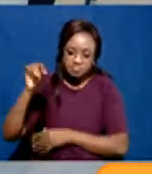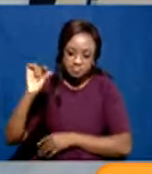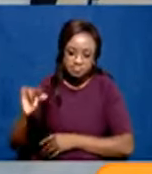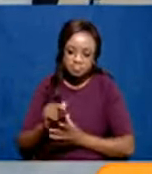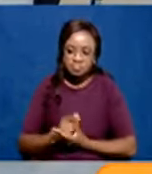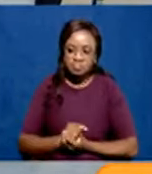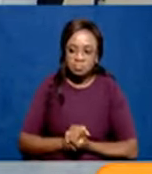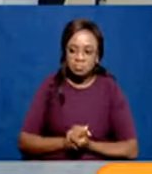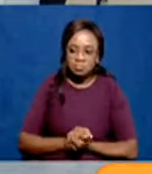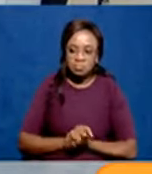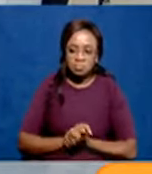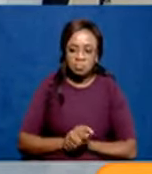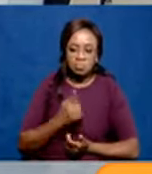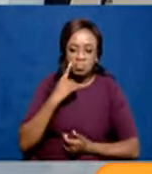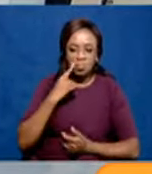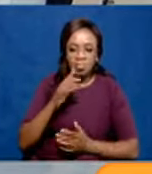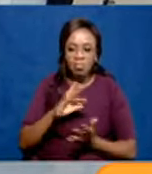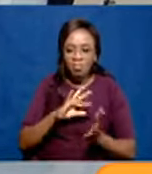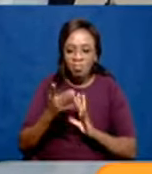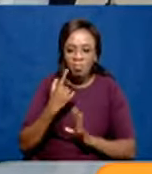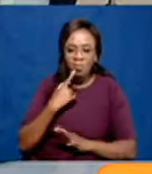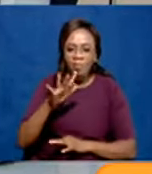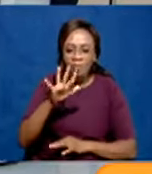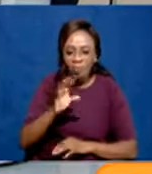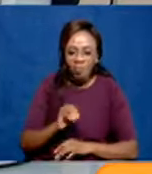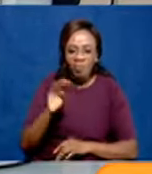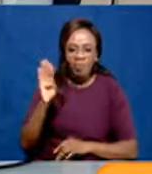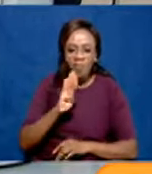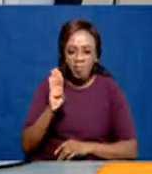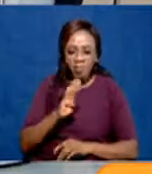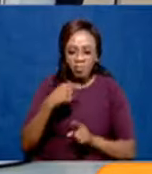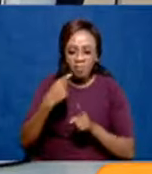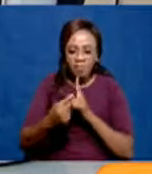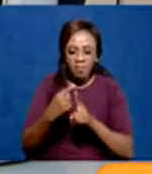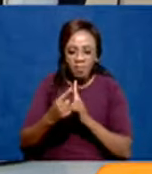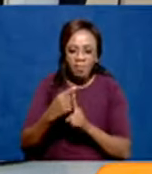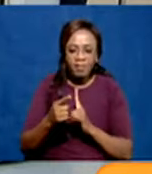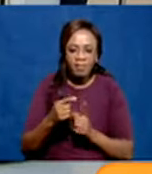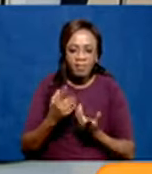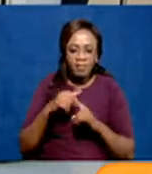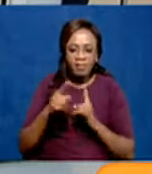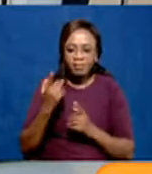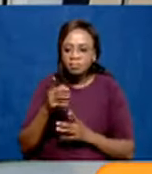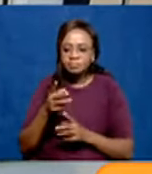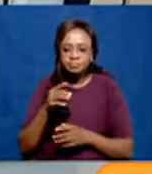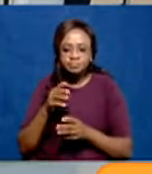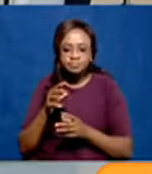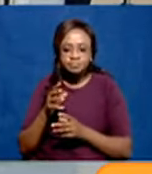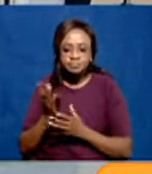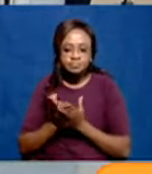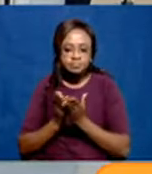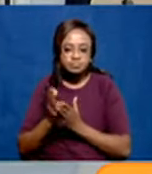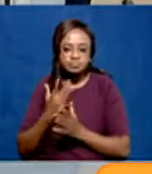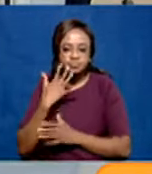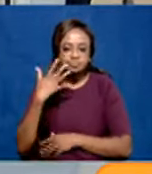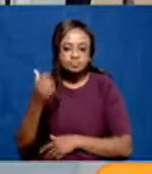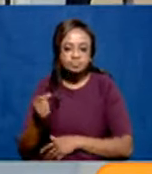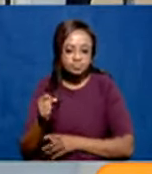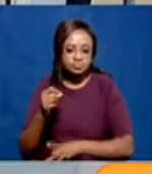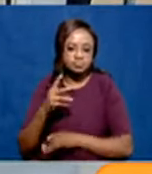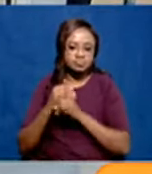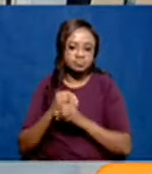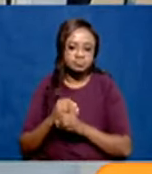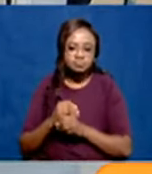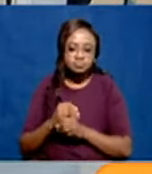average almost 150 billion shillings a year out of our total health expenditure of about 550 billion on out-of-pocket expenditure. That is the